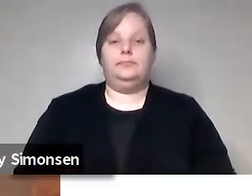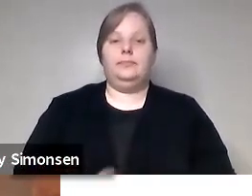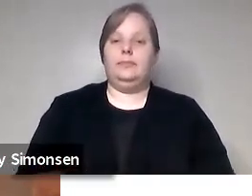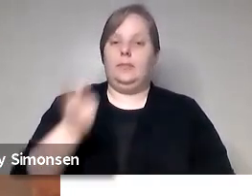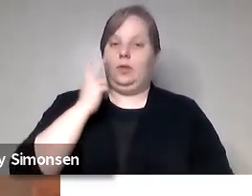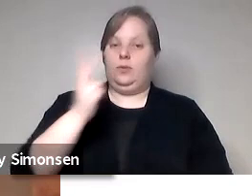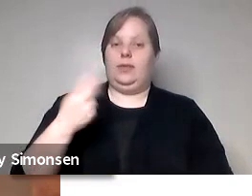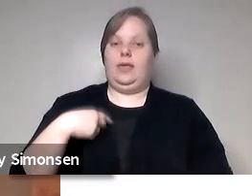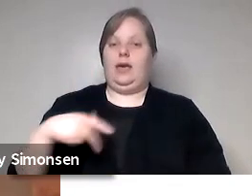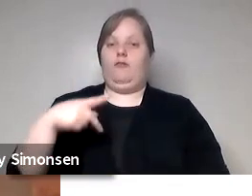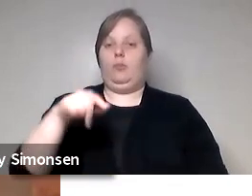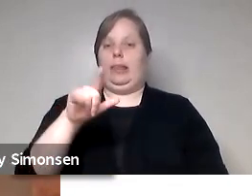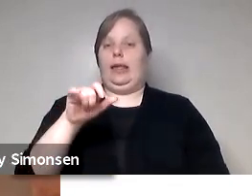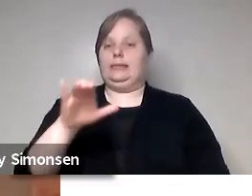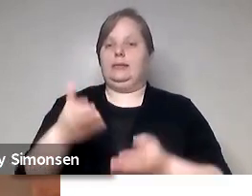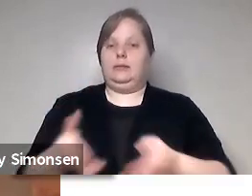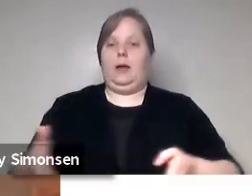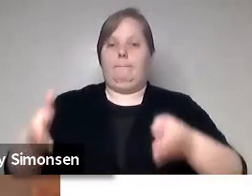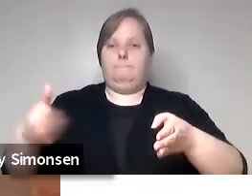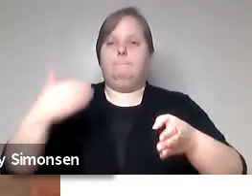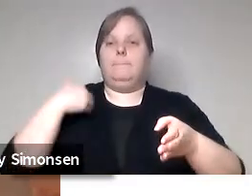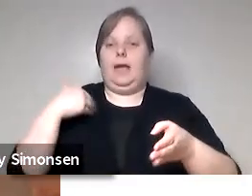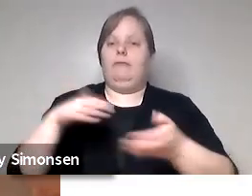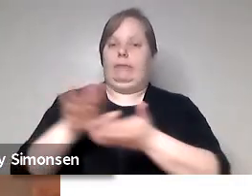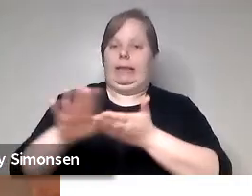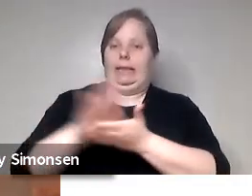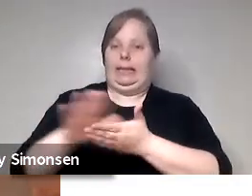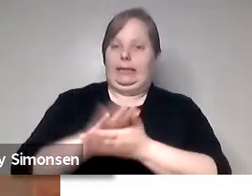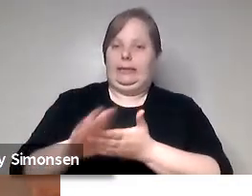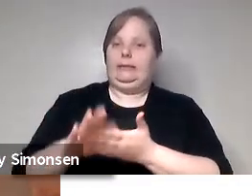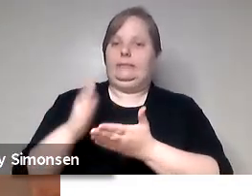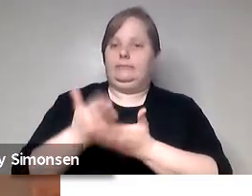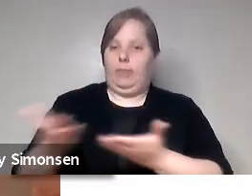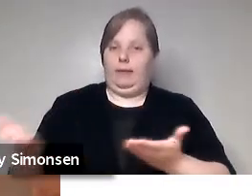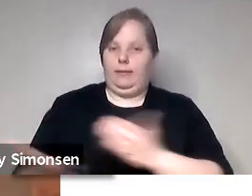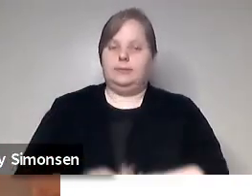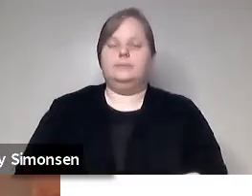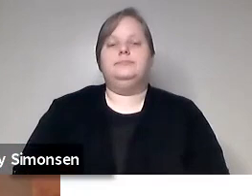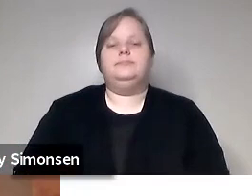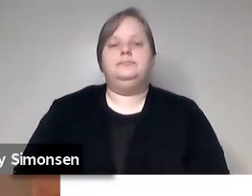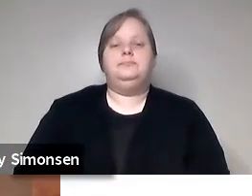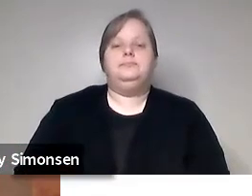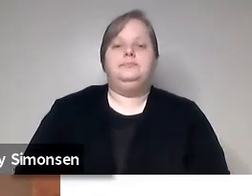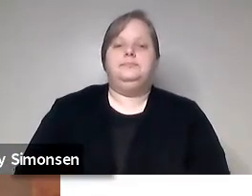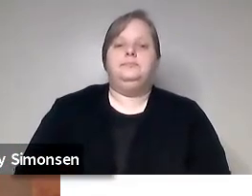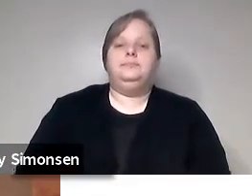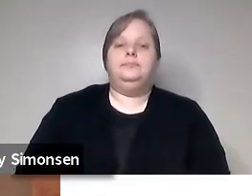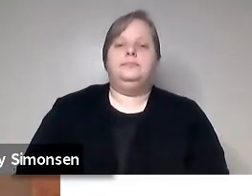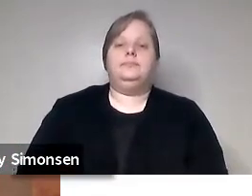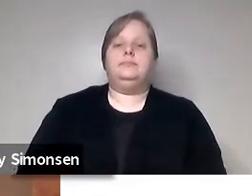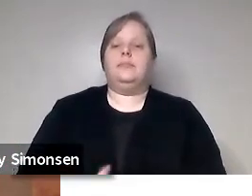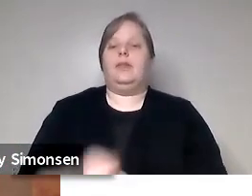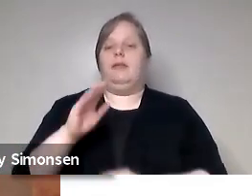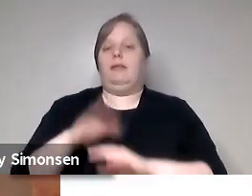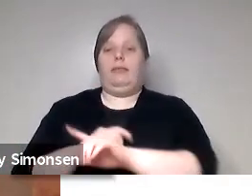have a plastic tub that is holding our cleaning solutions in here. And off to the